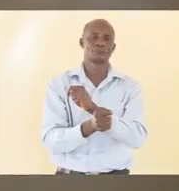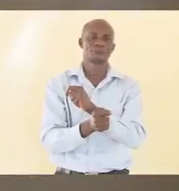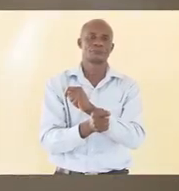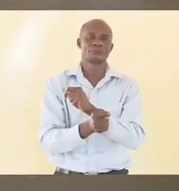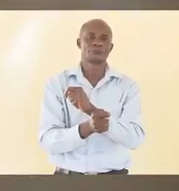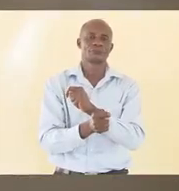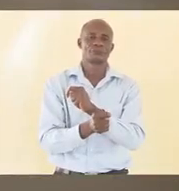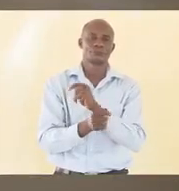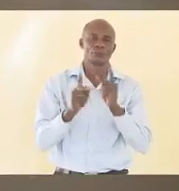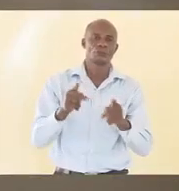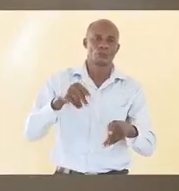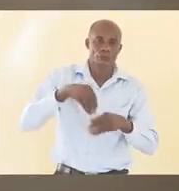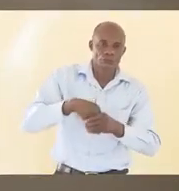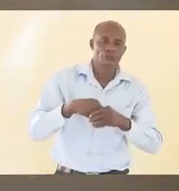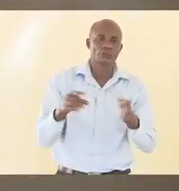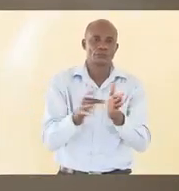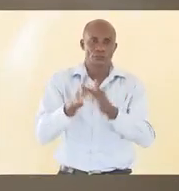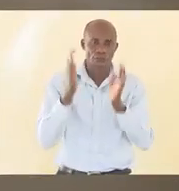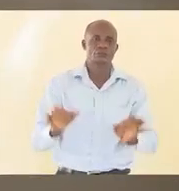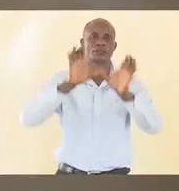people into a Christian community.